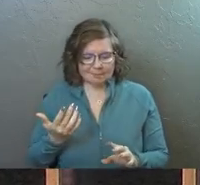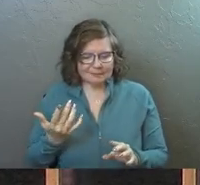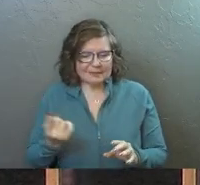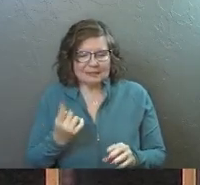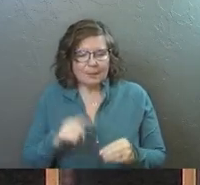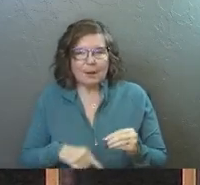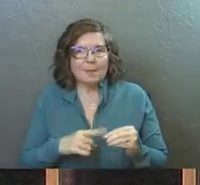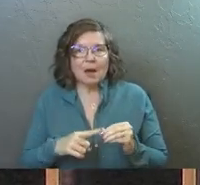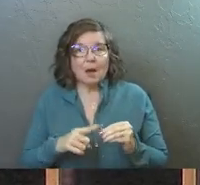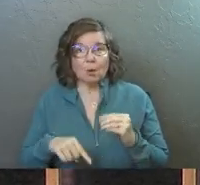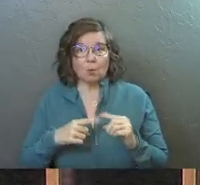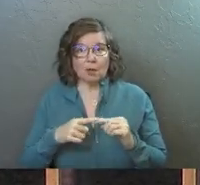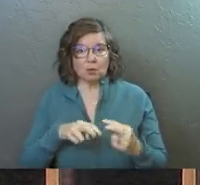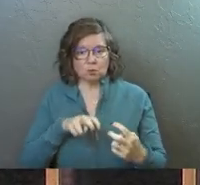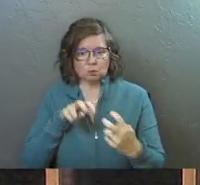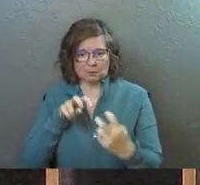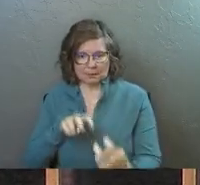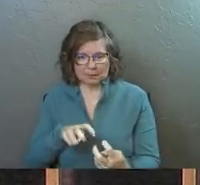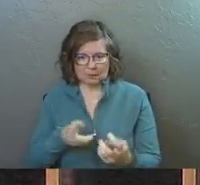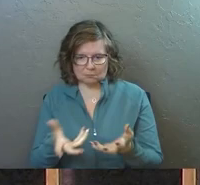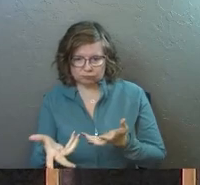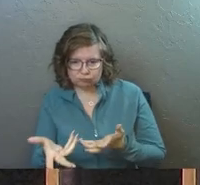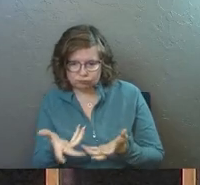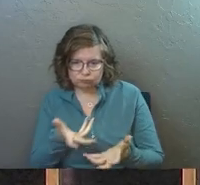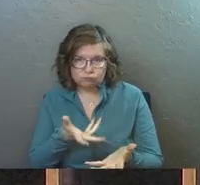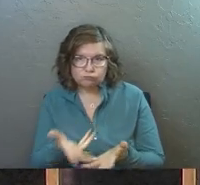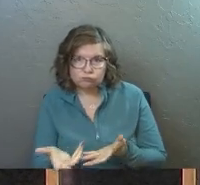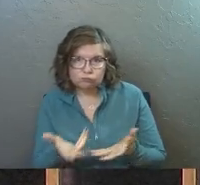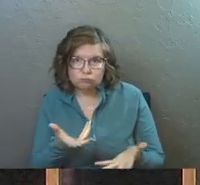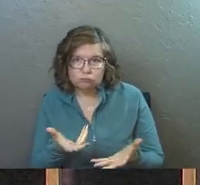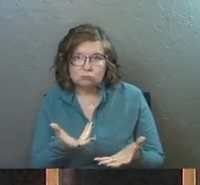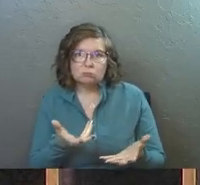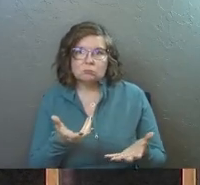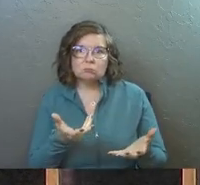There's something about when you sit there and you have that kind of a dialogue,